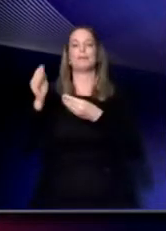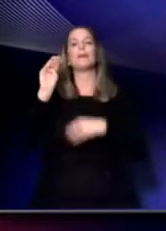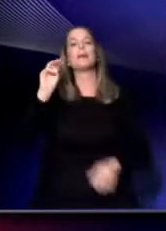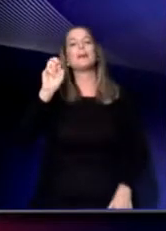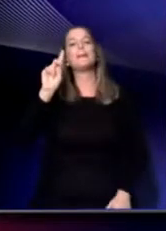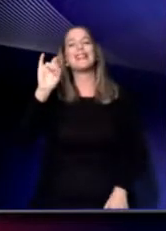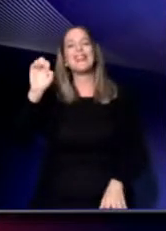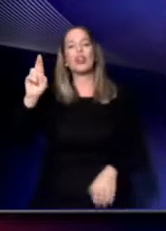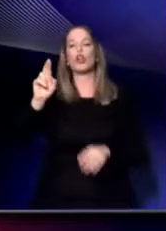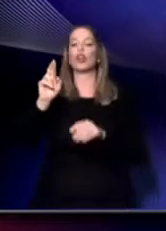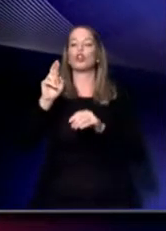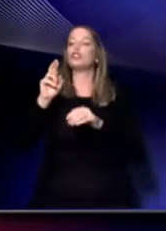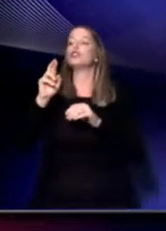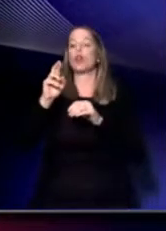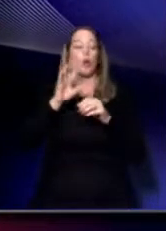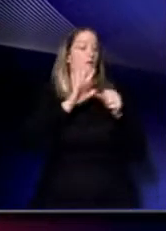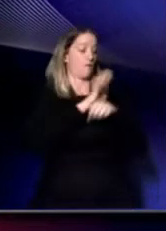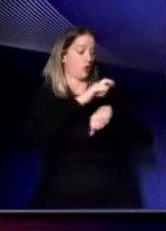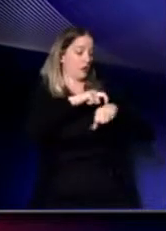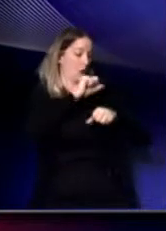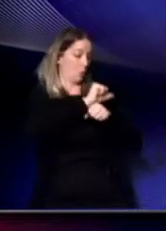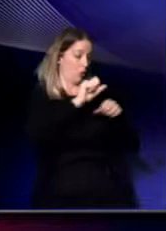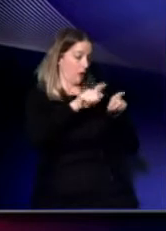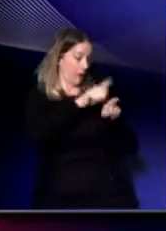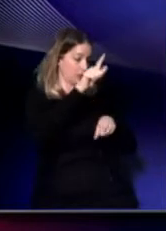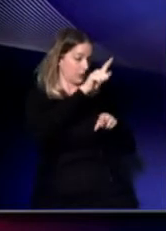they serve as mediators, and